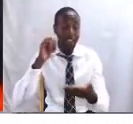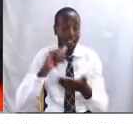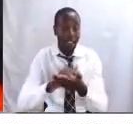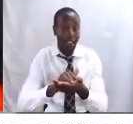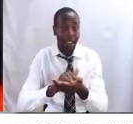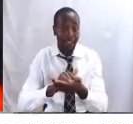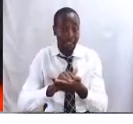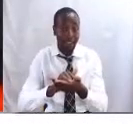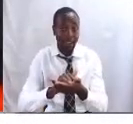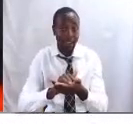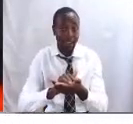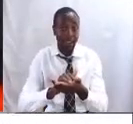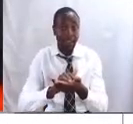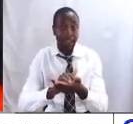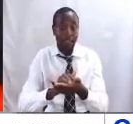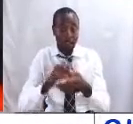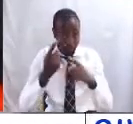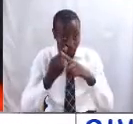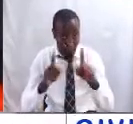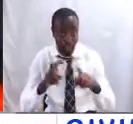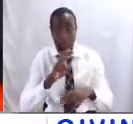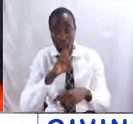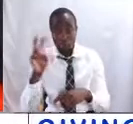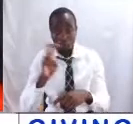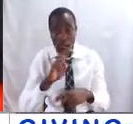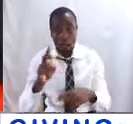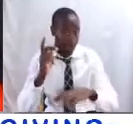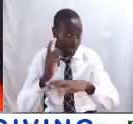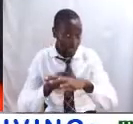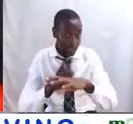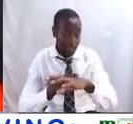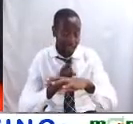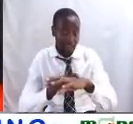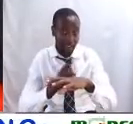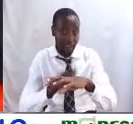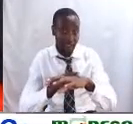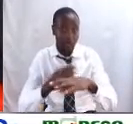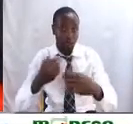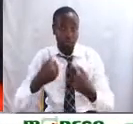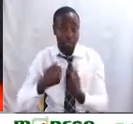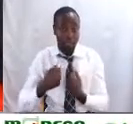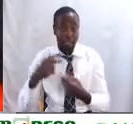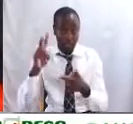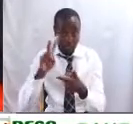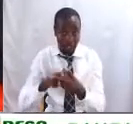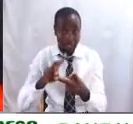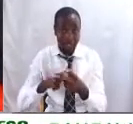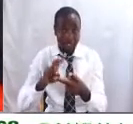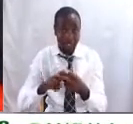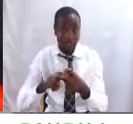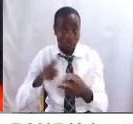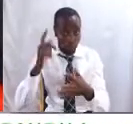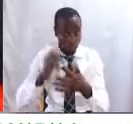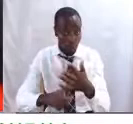armor with us. But he's looking for that opportunity that we will put some of the armor or